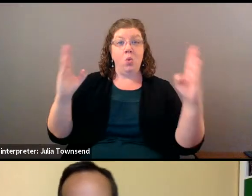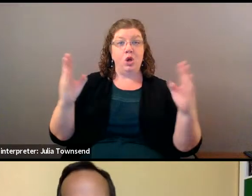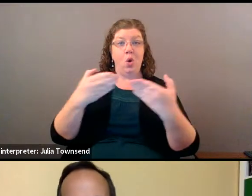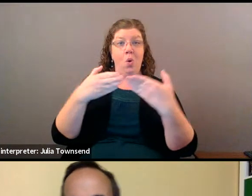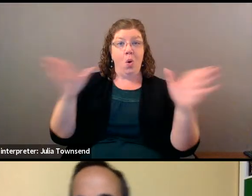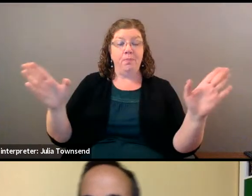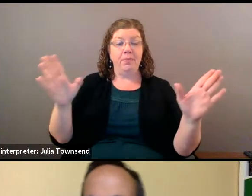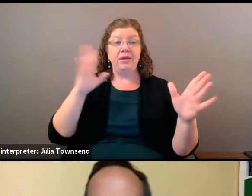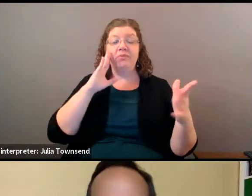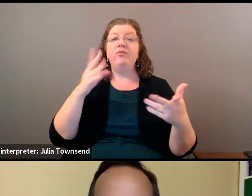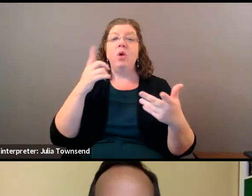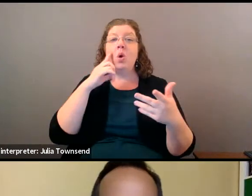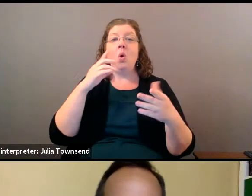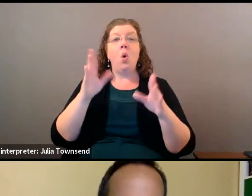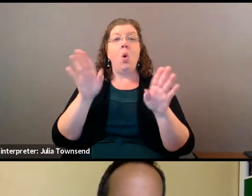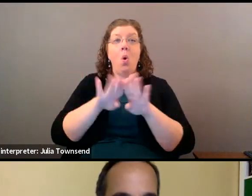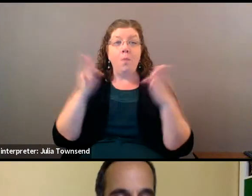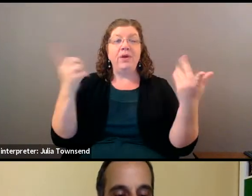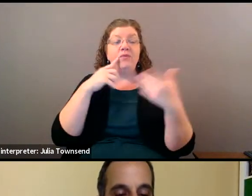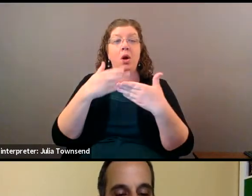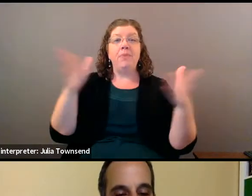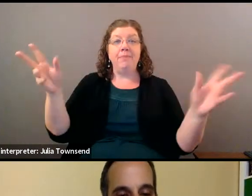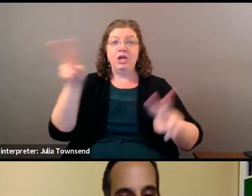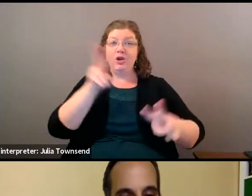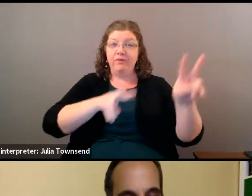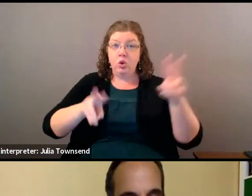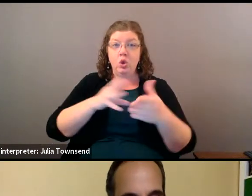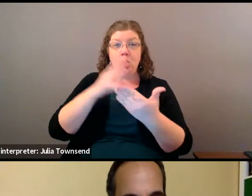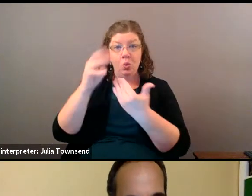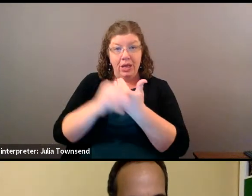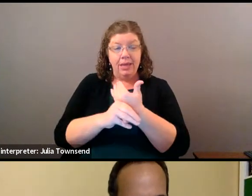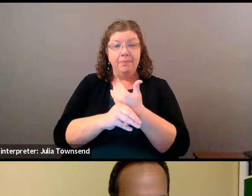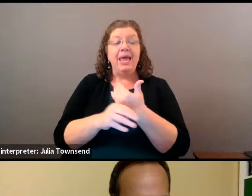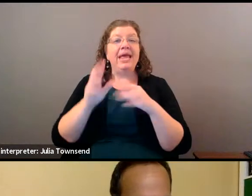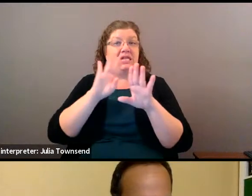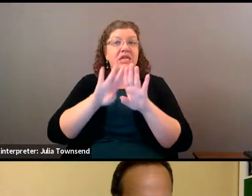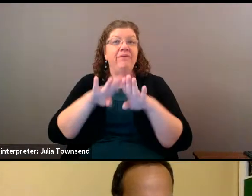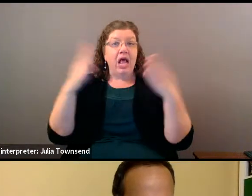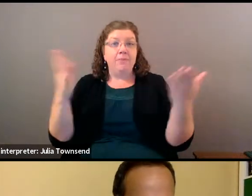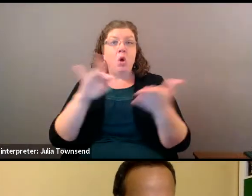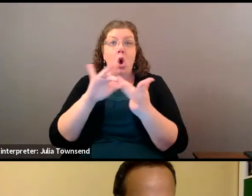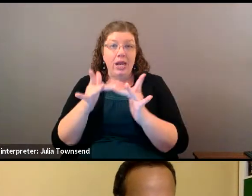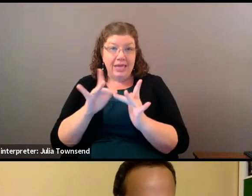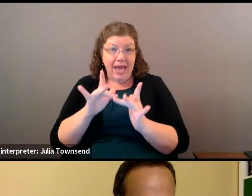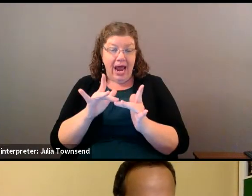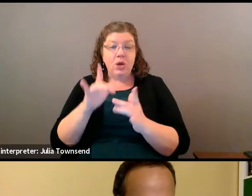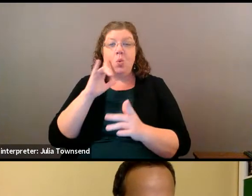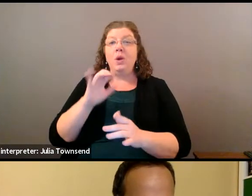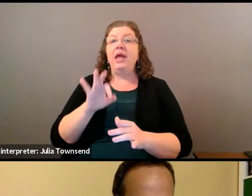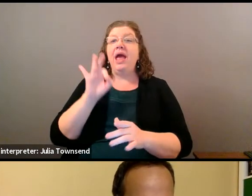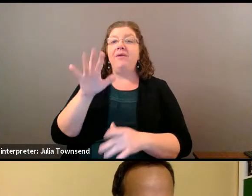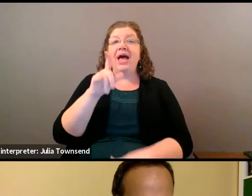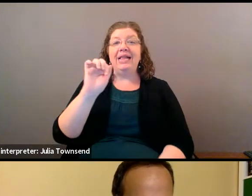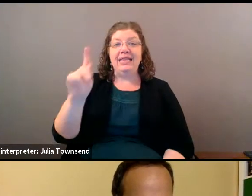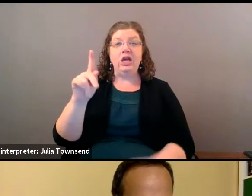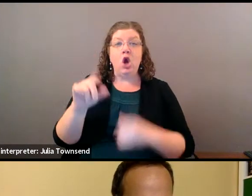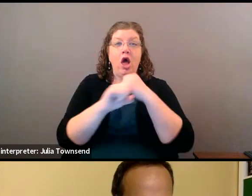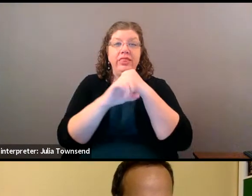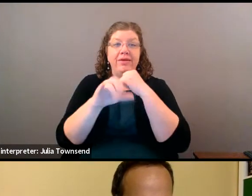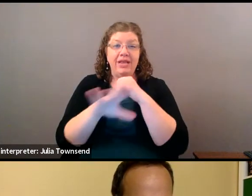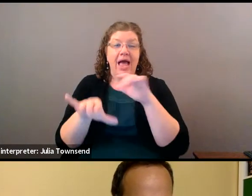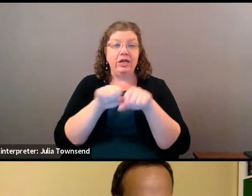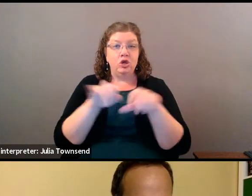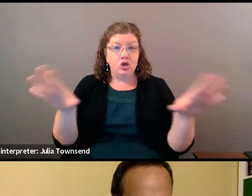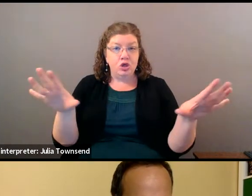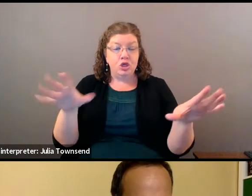view the curriculum. The curriculum is available online, and there is a link in the flyers. We will